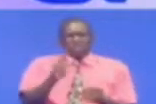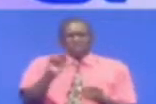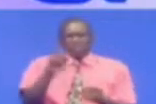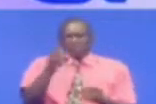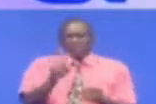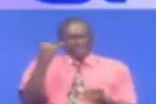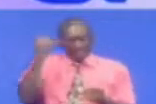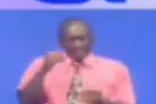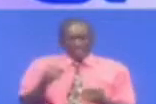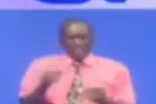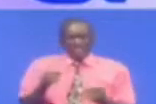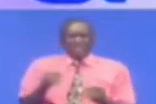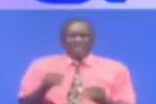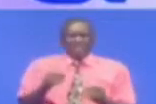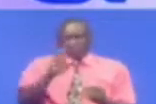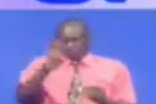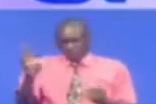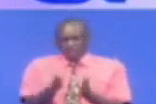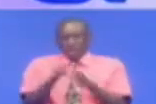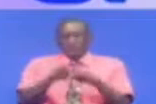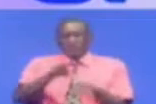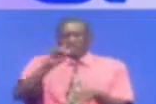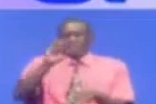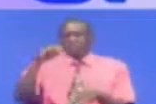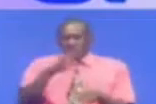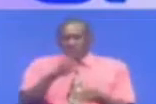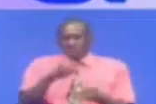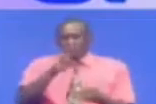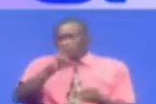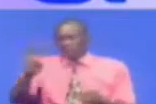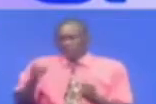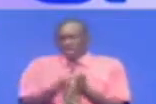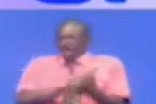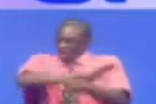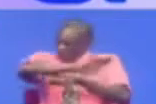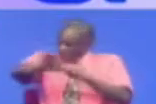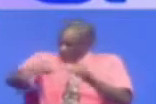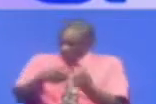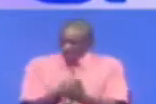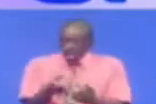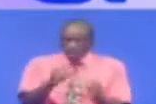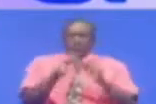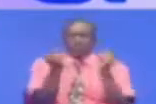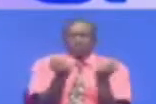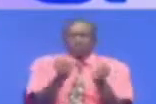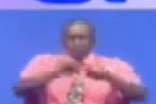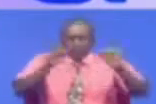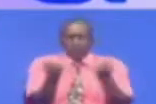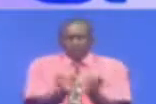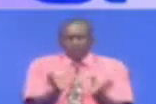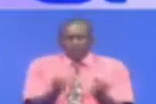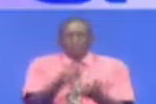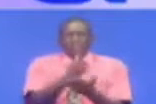Festival site and also on the Nation Media Group website and on all our platforms. Some of the sessions will